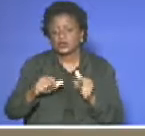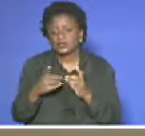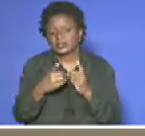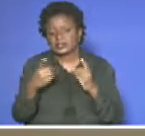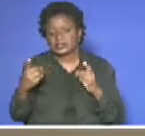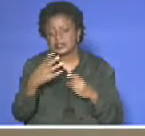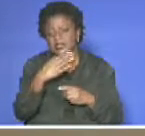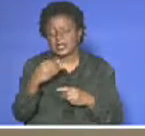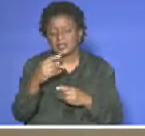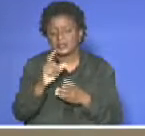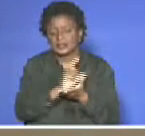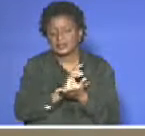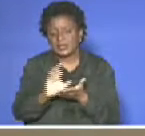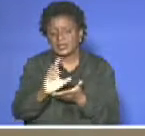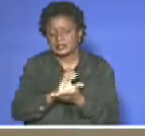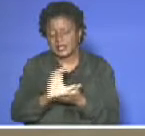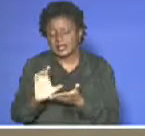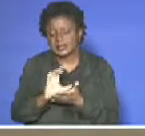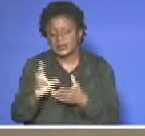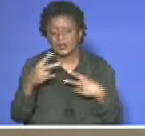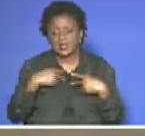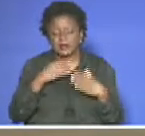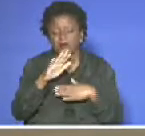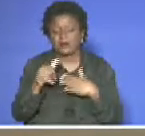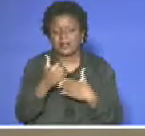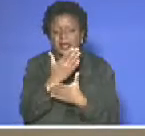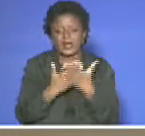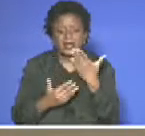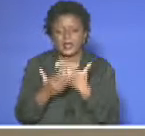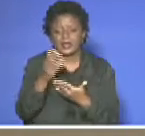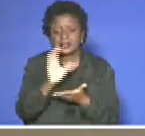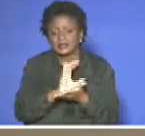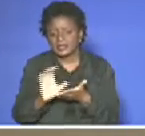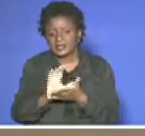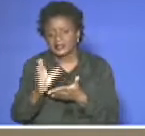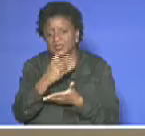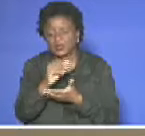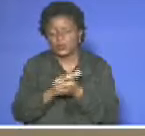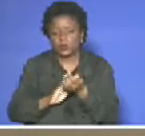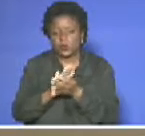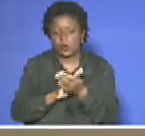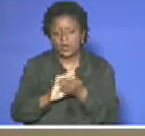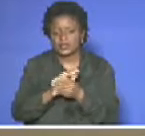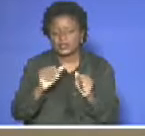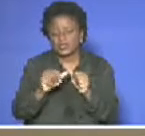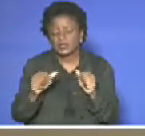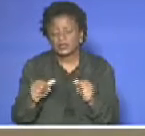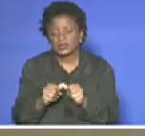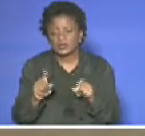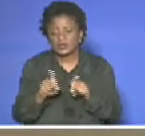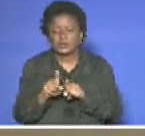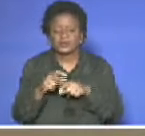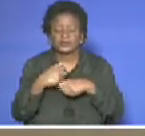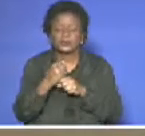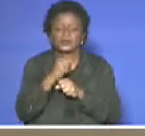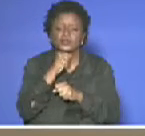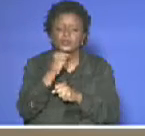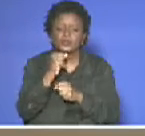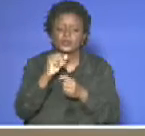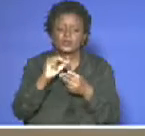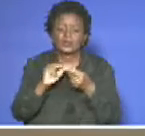hand sanitizers and wash stations and so forth. We also would have to ensure that the numbers of pupils within the classrooms would be